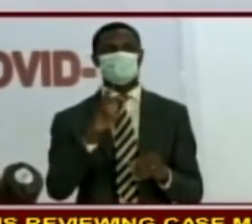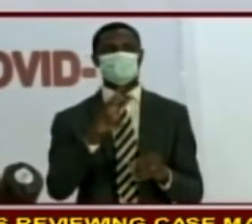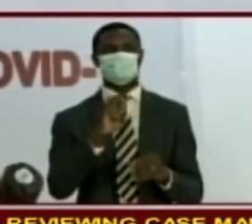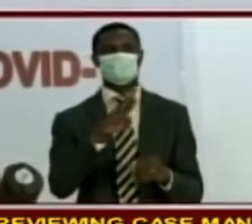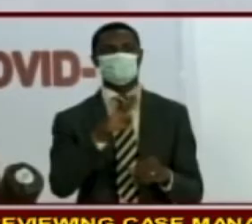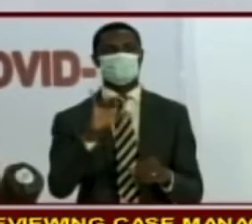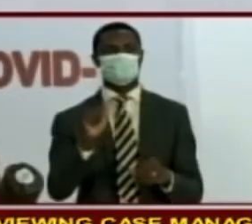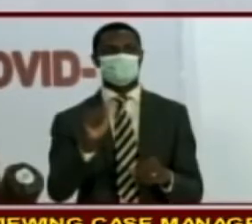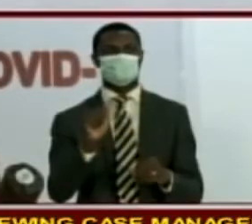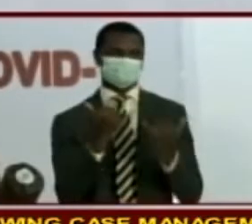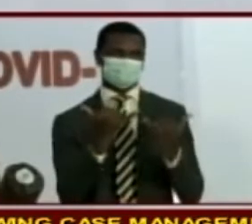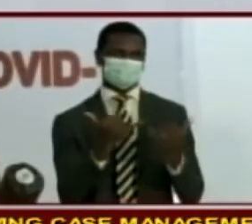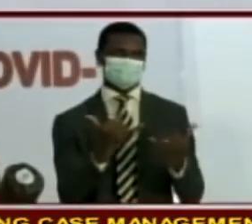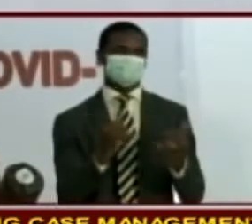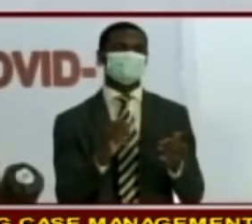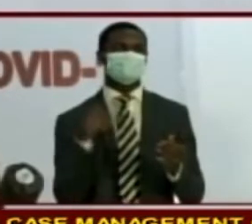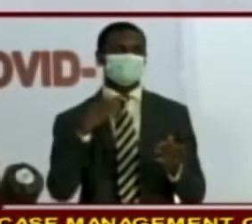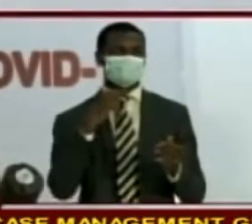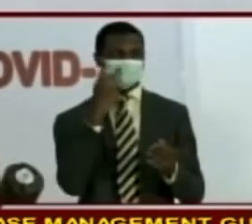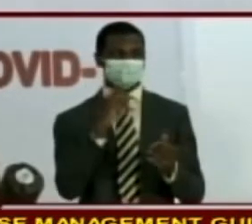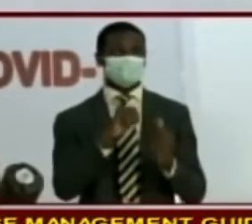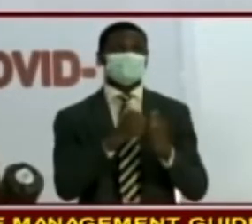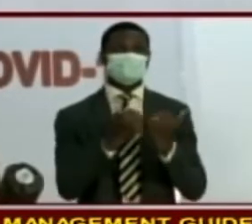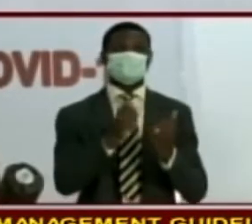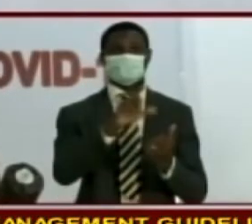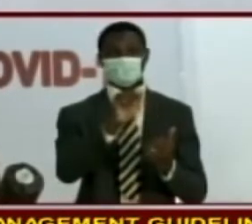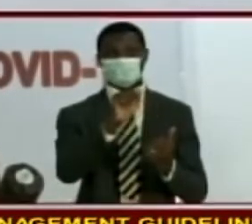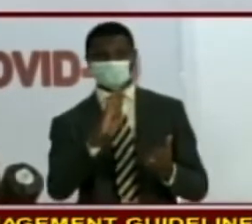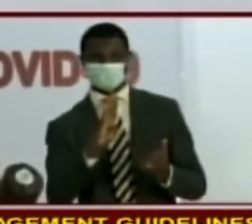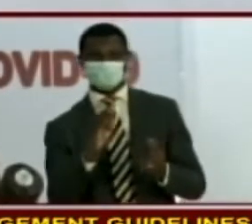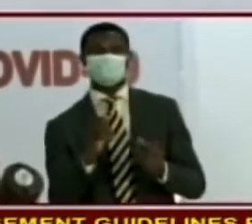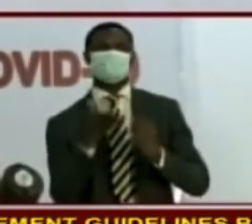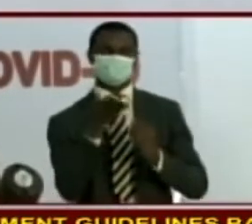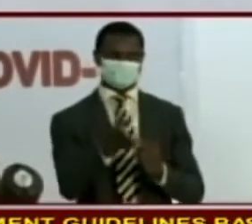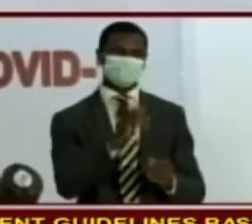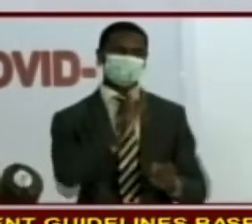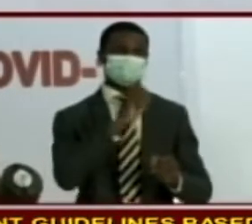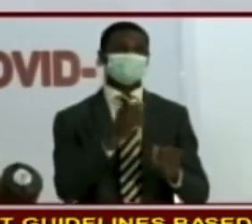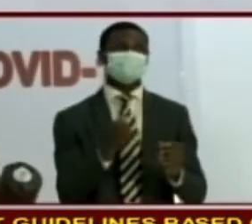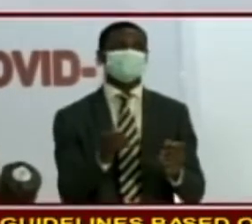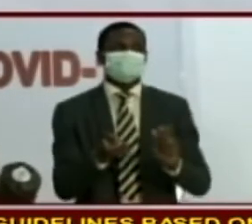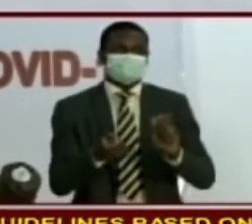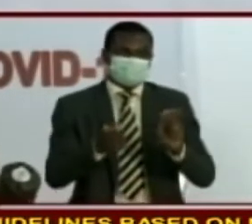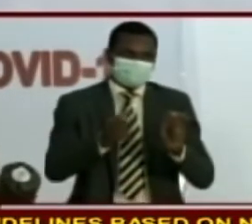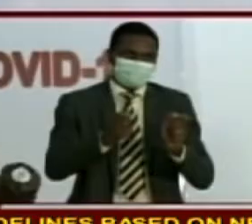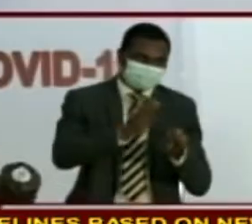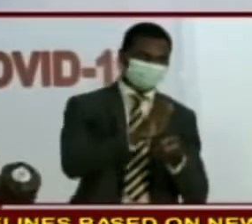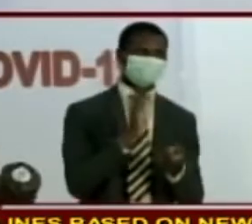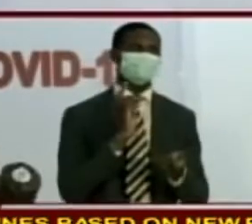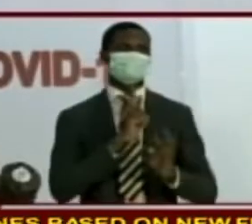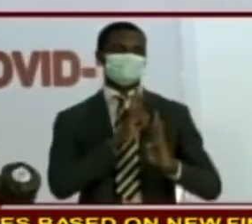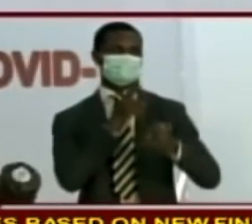the availability of a lab and proximity to testing changes the response.